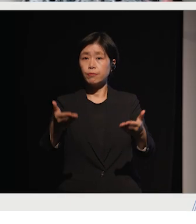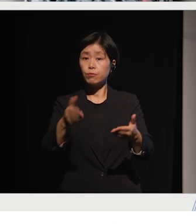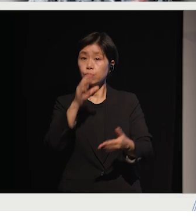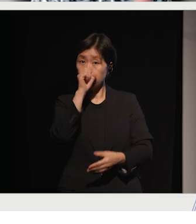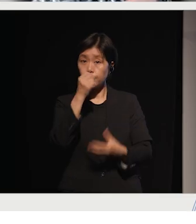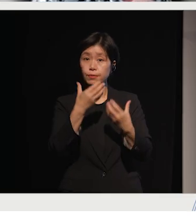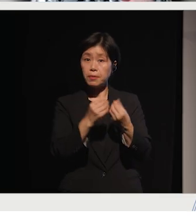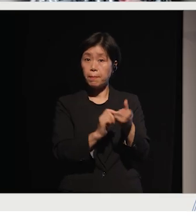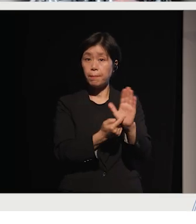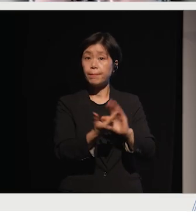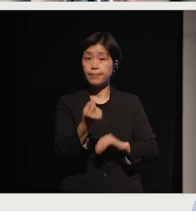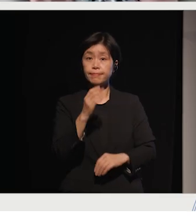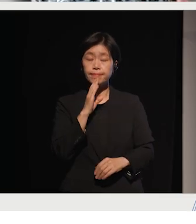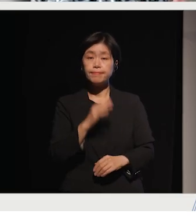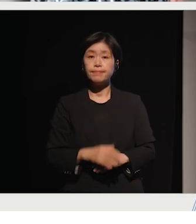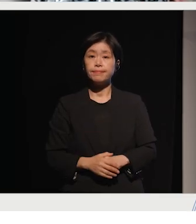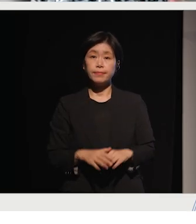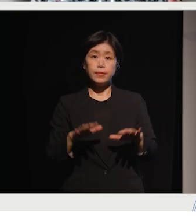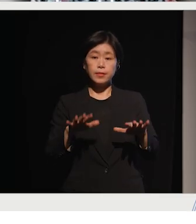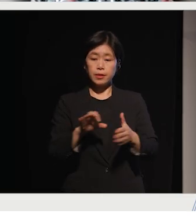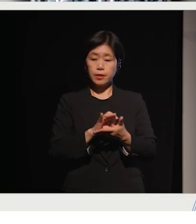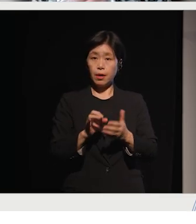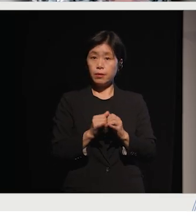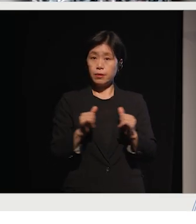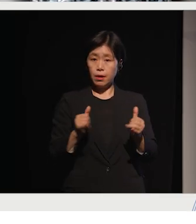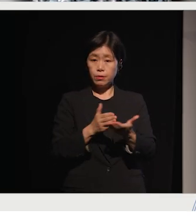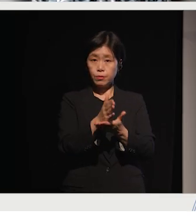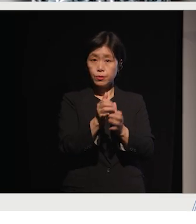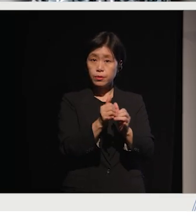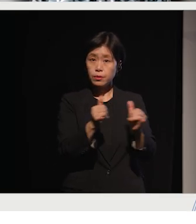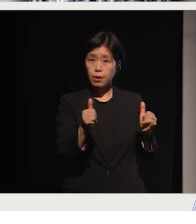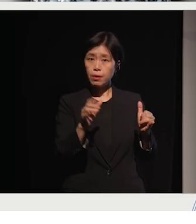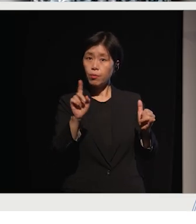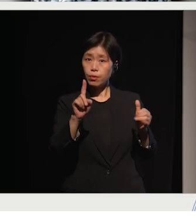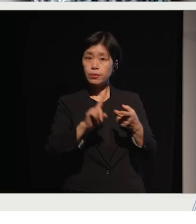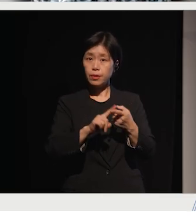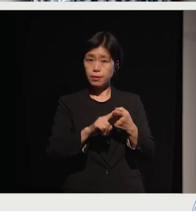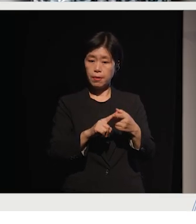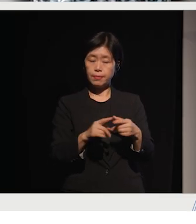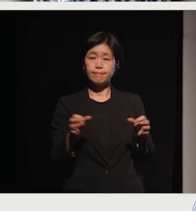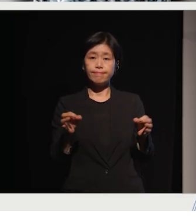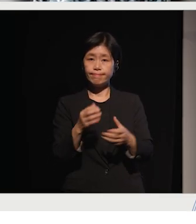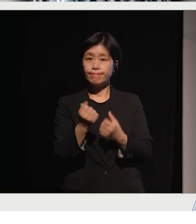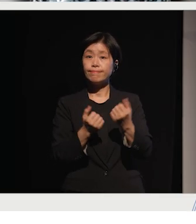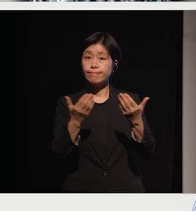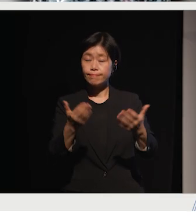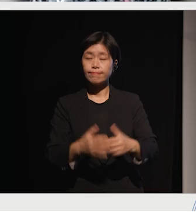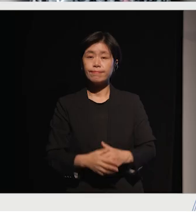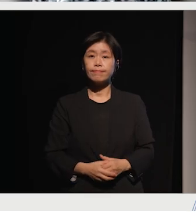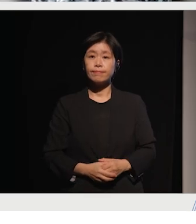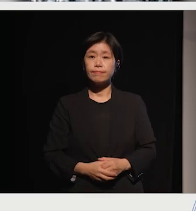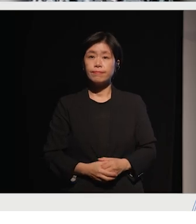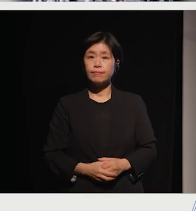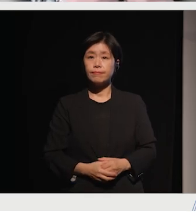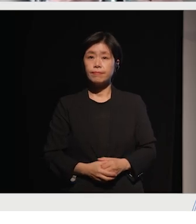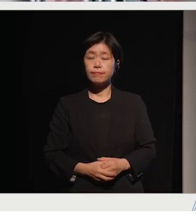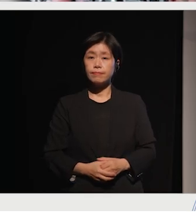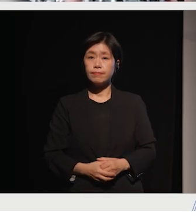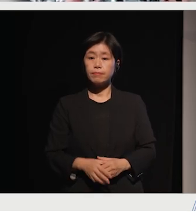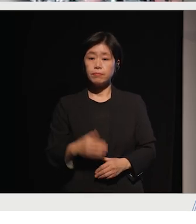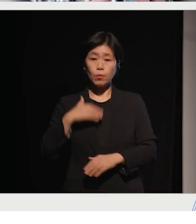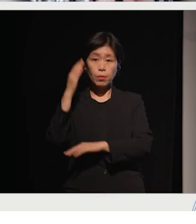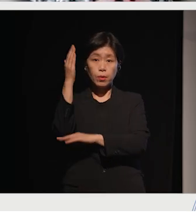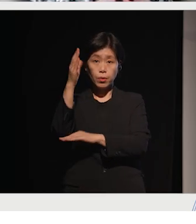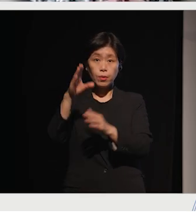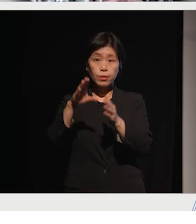want to talk very briefly about what is a user expert. I've used this phrase several times in my presentation, but I think